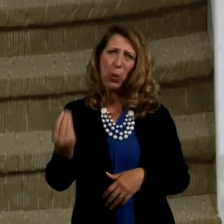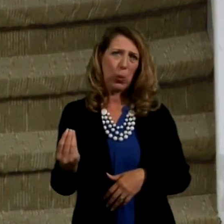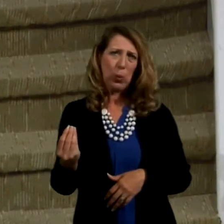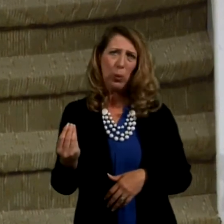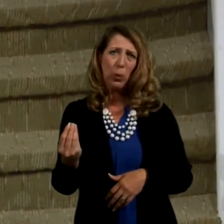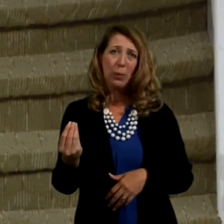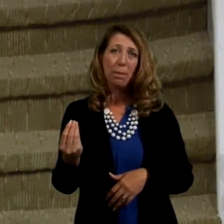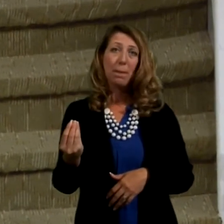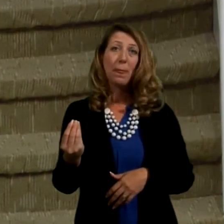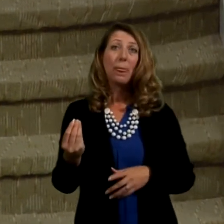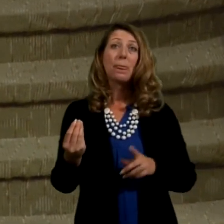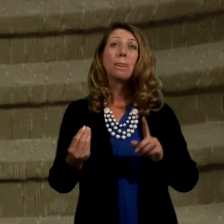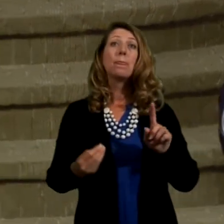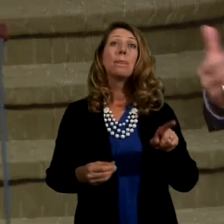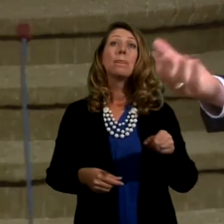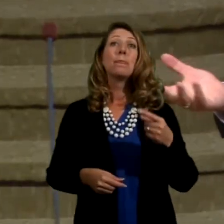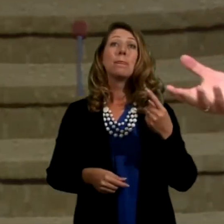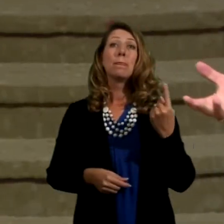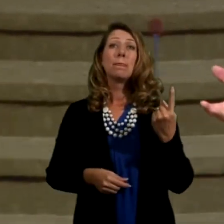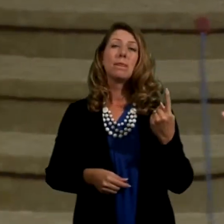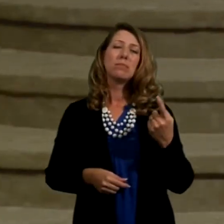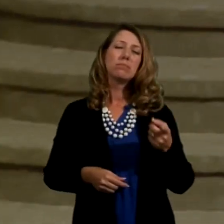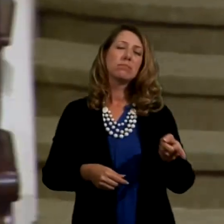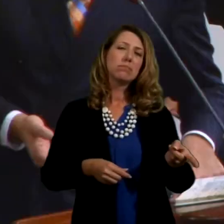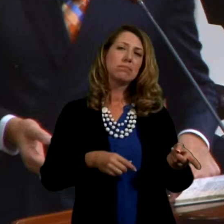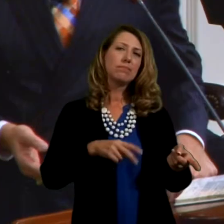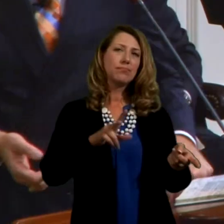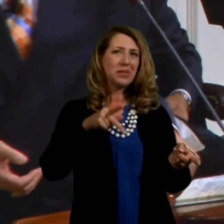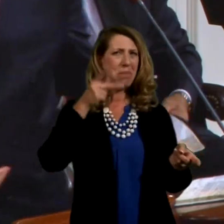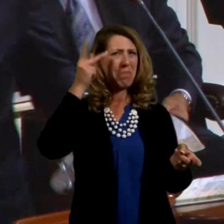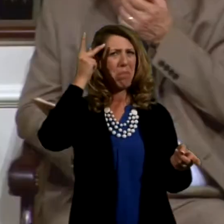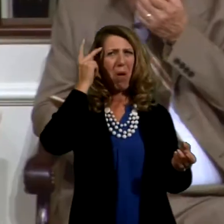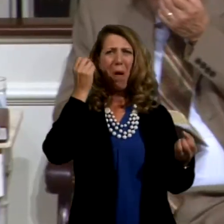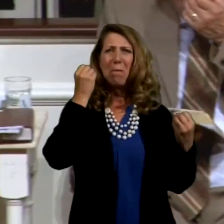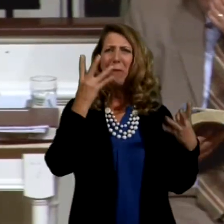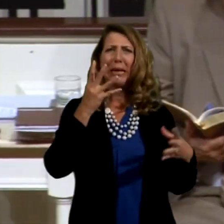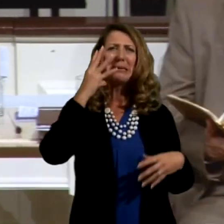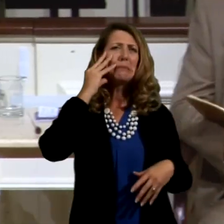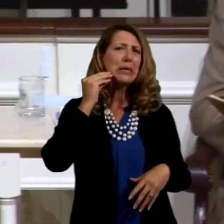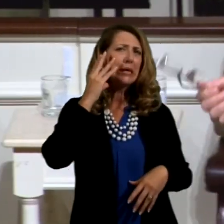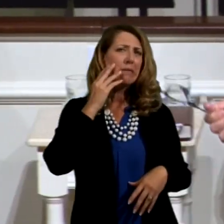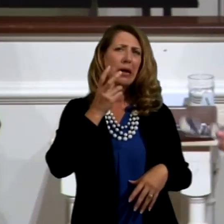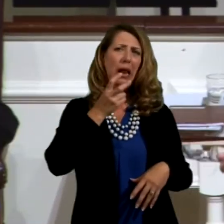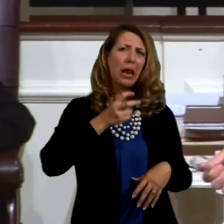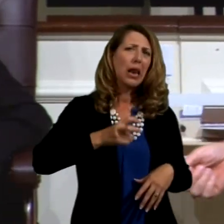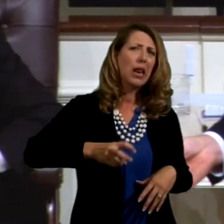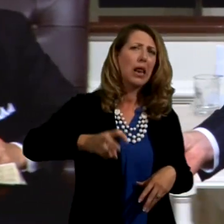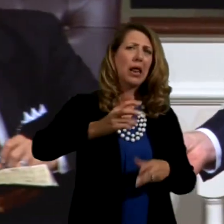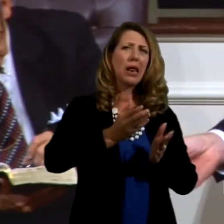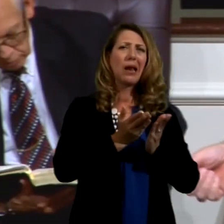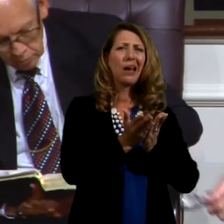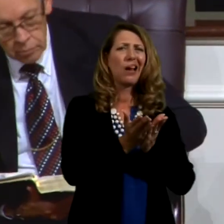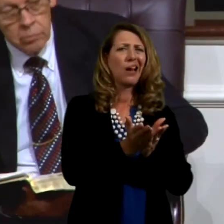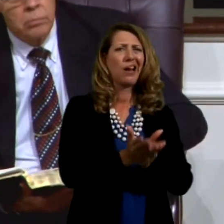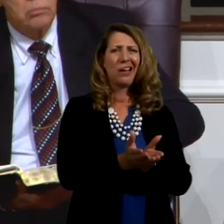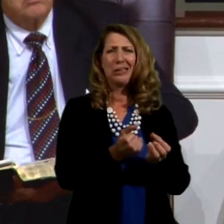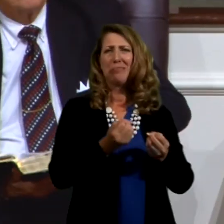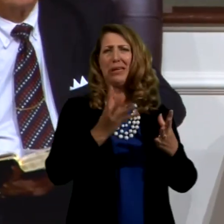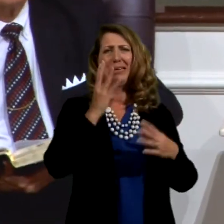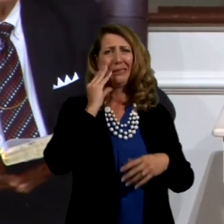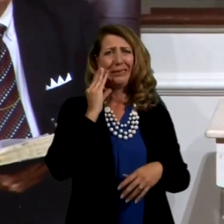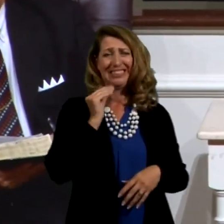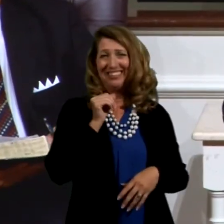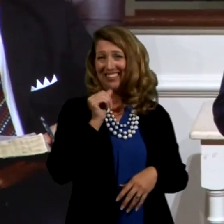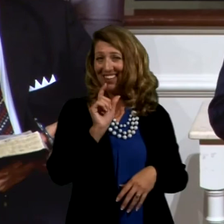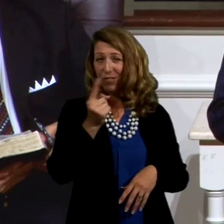man on that ship who, and he'd been on many sails. If you look at 2 Corinthians chapter 11, you'll find that this wasn't his